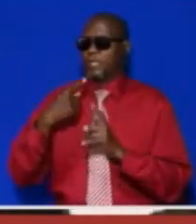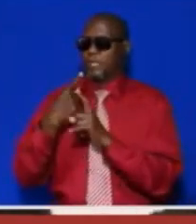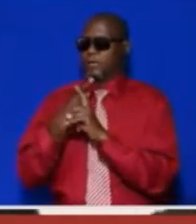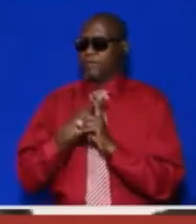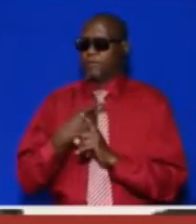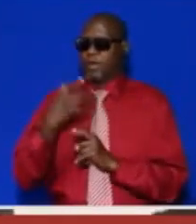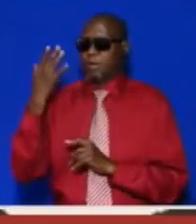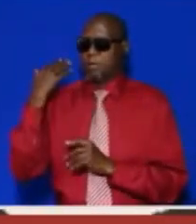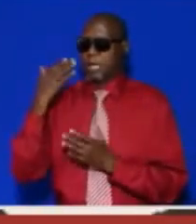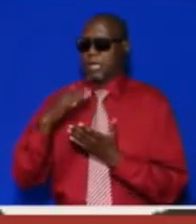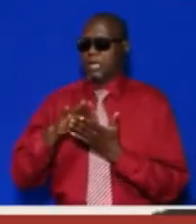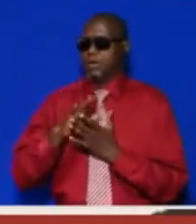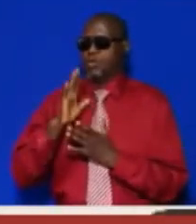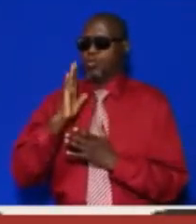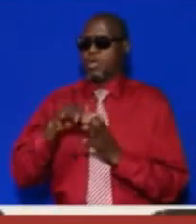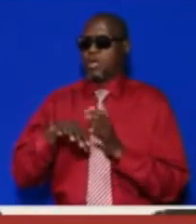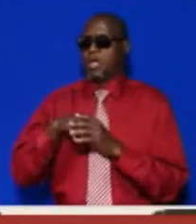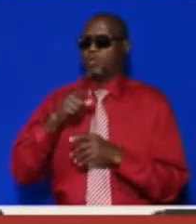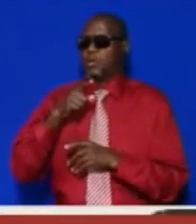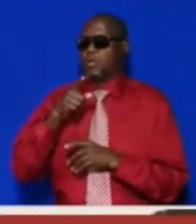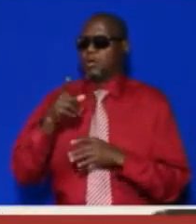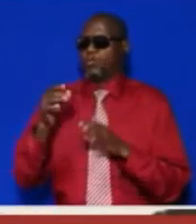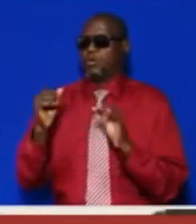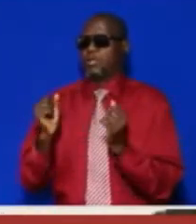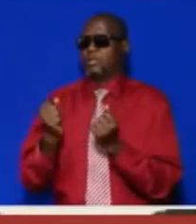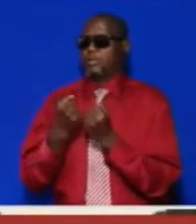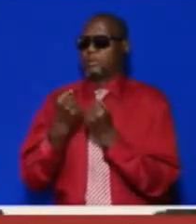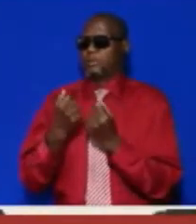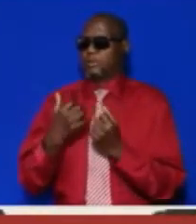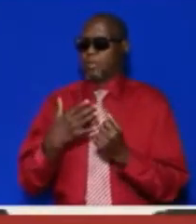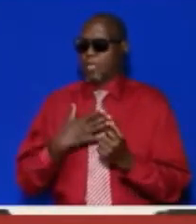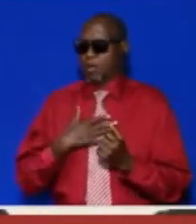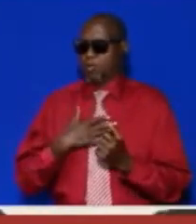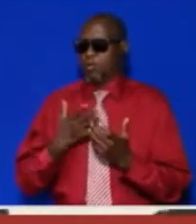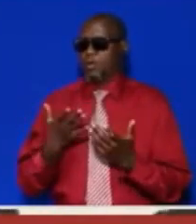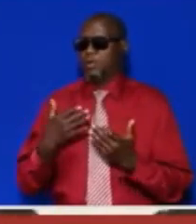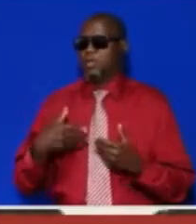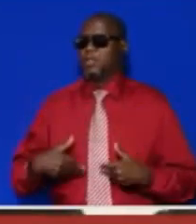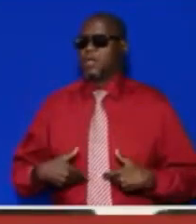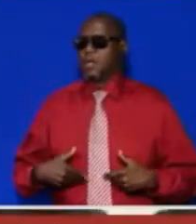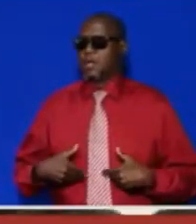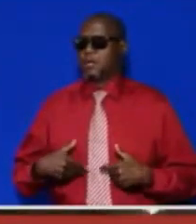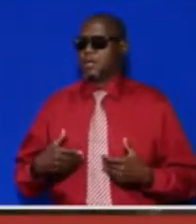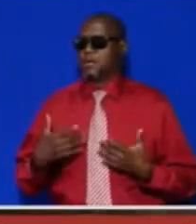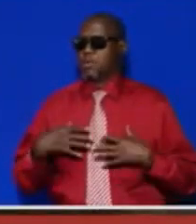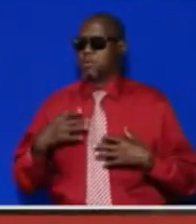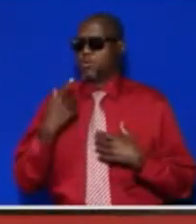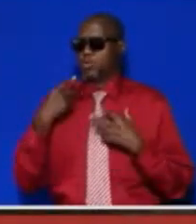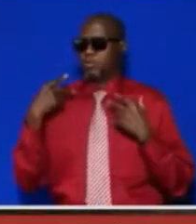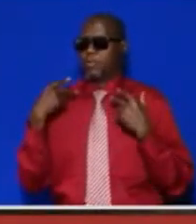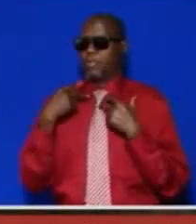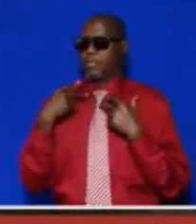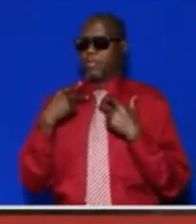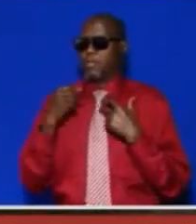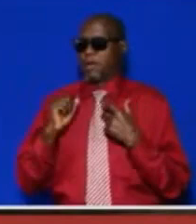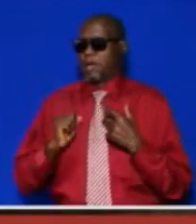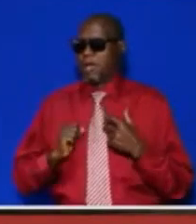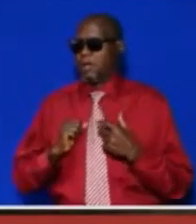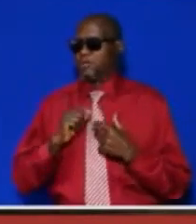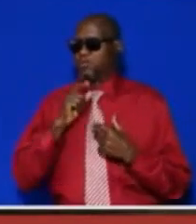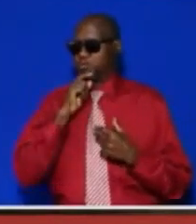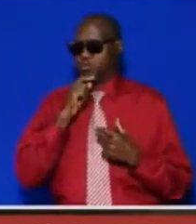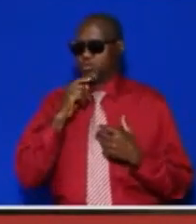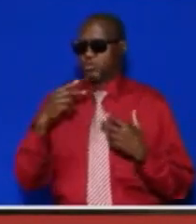go out there and we will rescue our trapped young people, our trapped girls and boys, and we